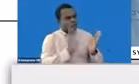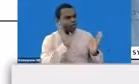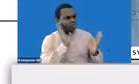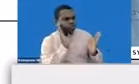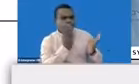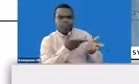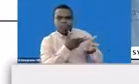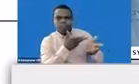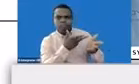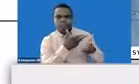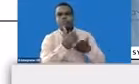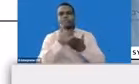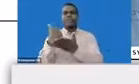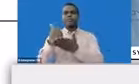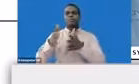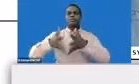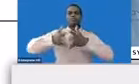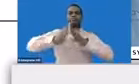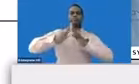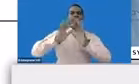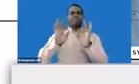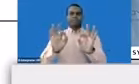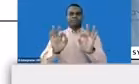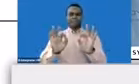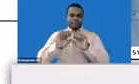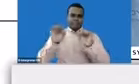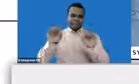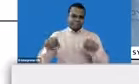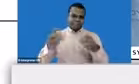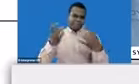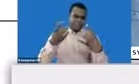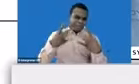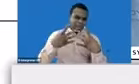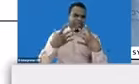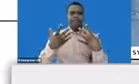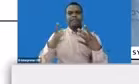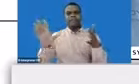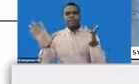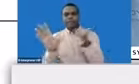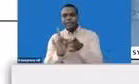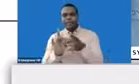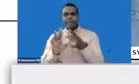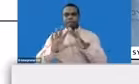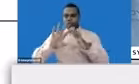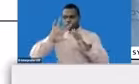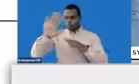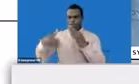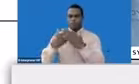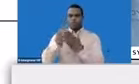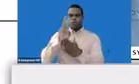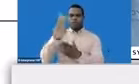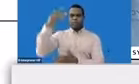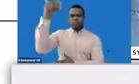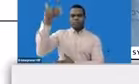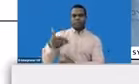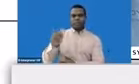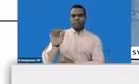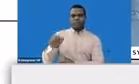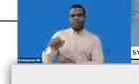it, or which alternative channels to use. And in general, how to make it easier to give